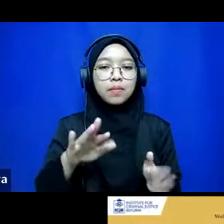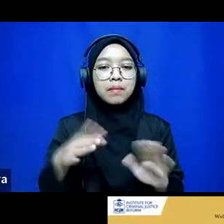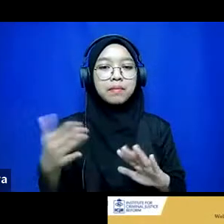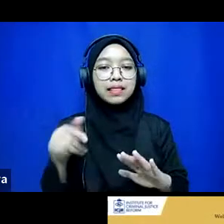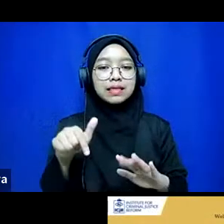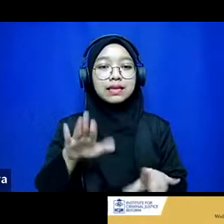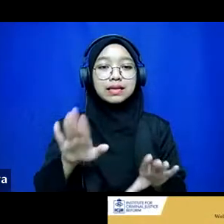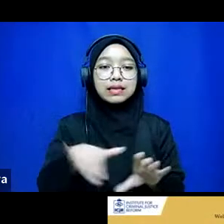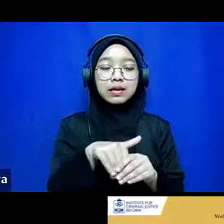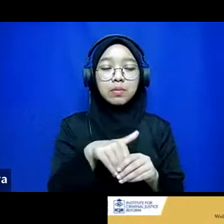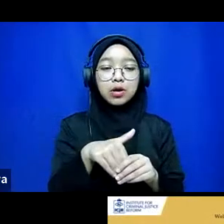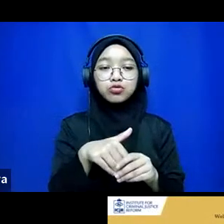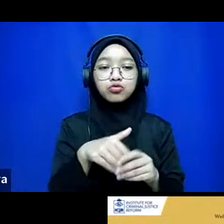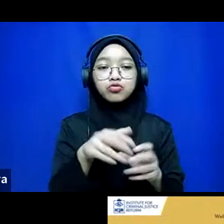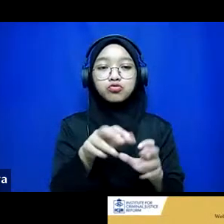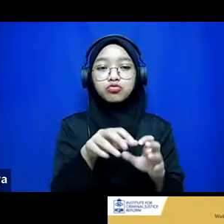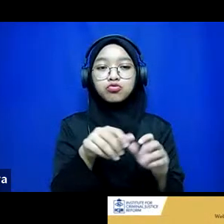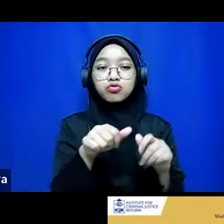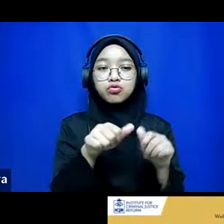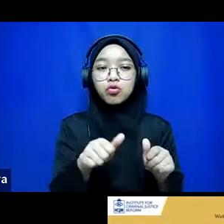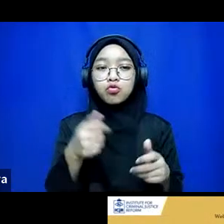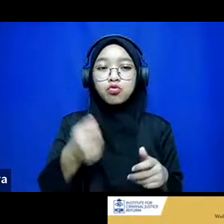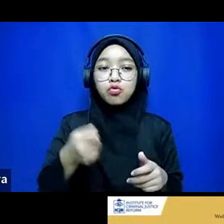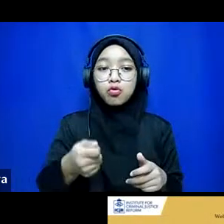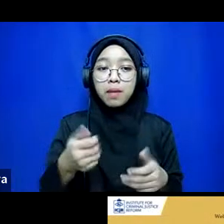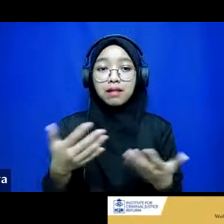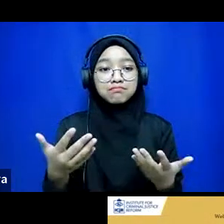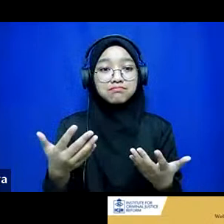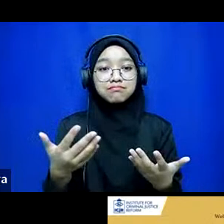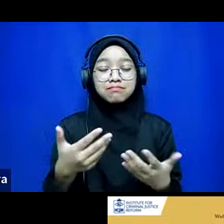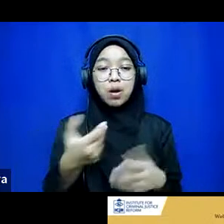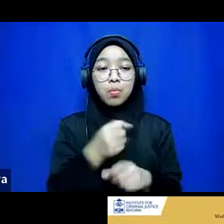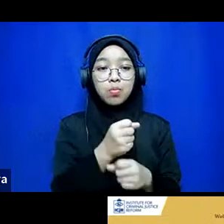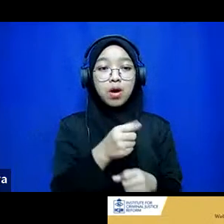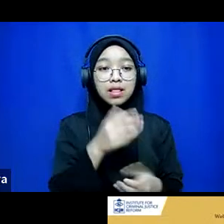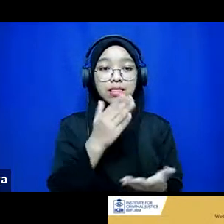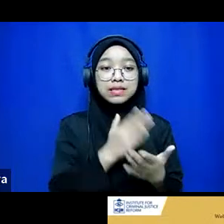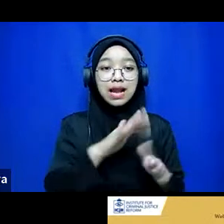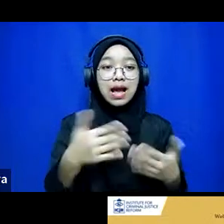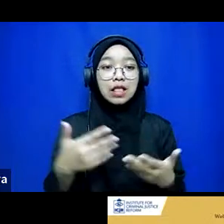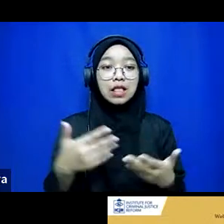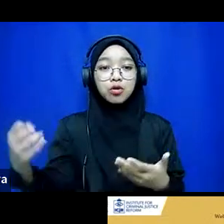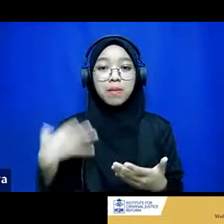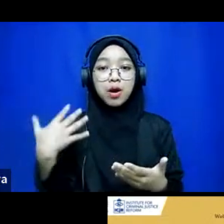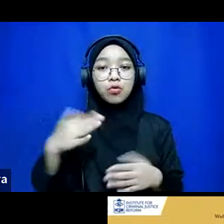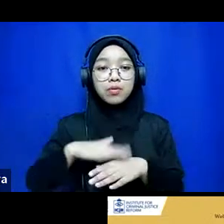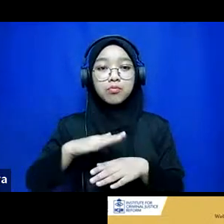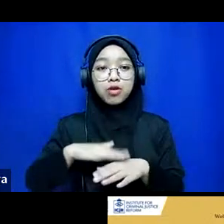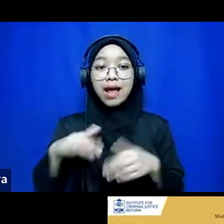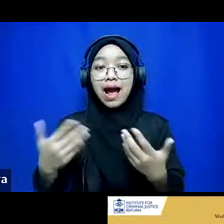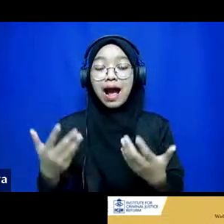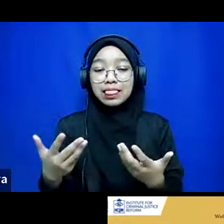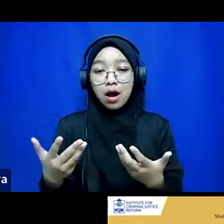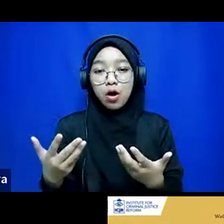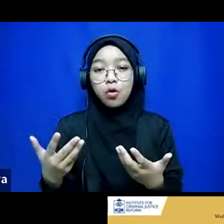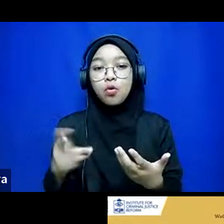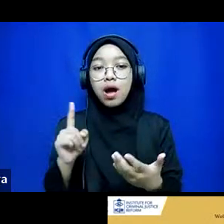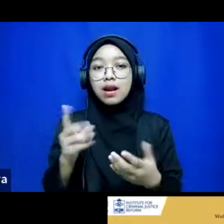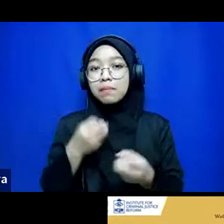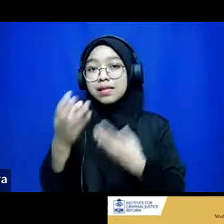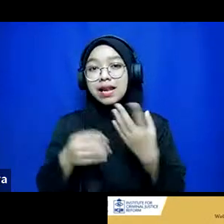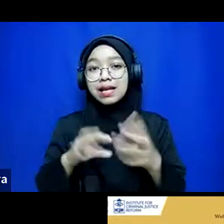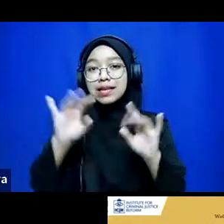behind, or is it influenced by our culture or any other explanation? Maybe this is the last